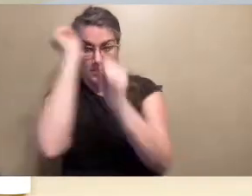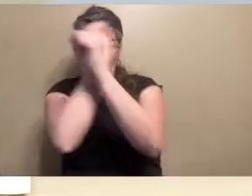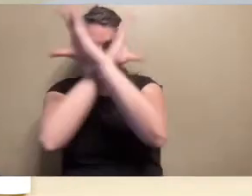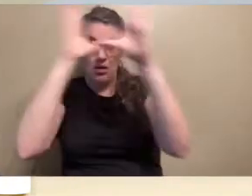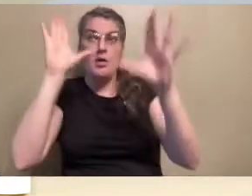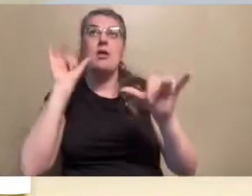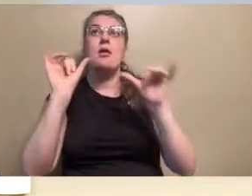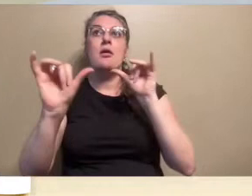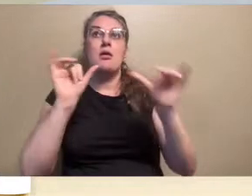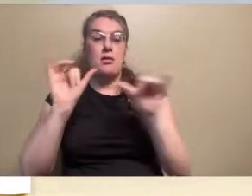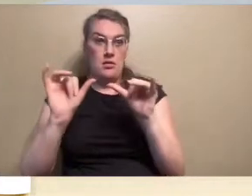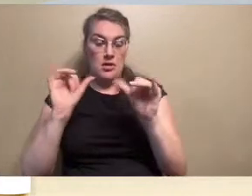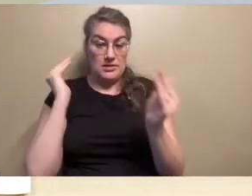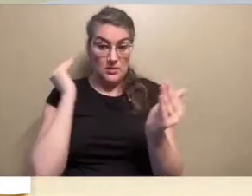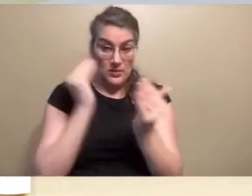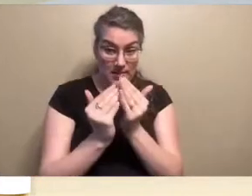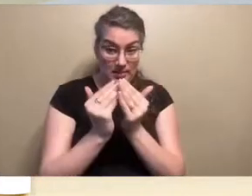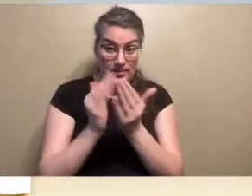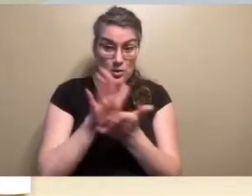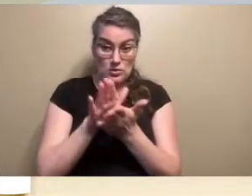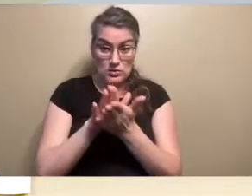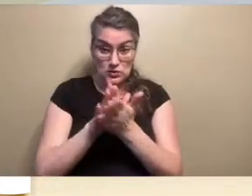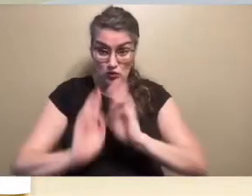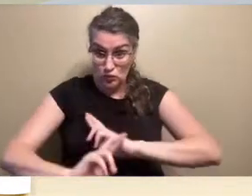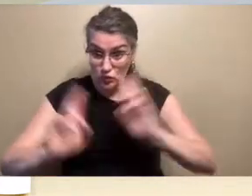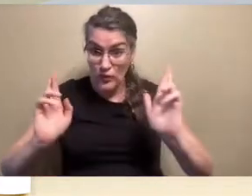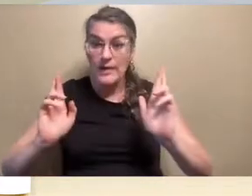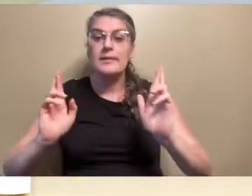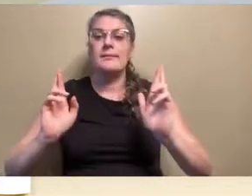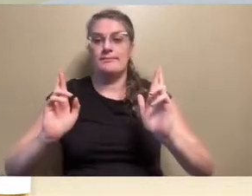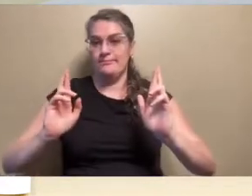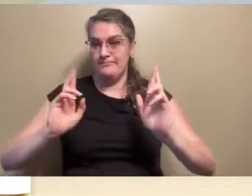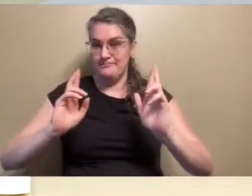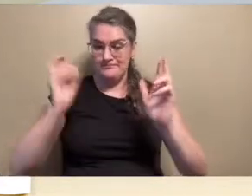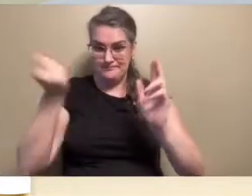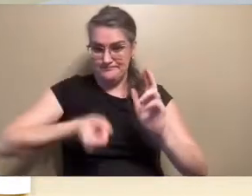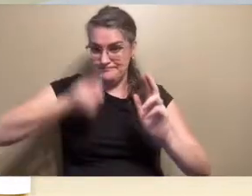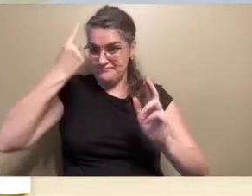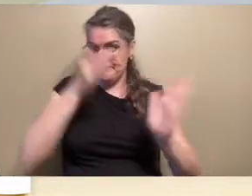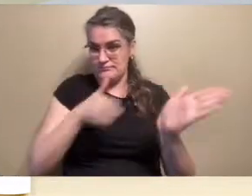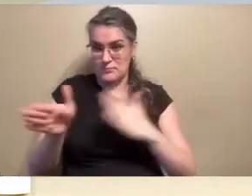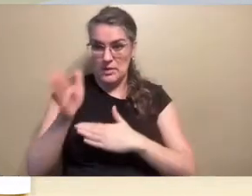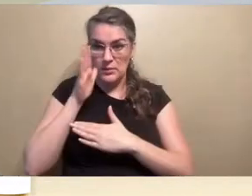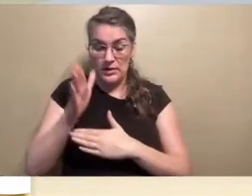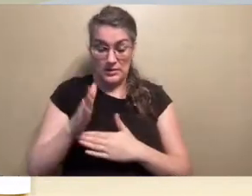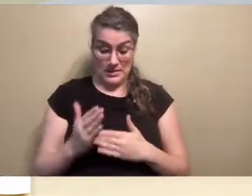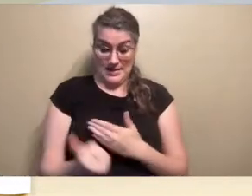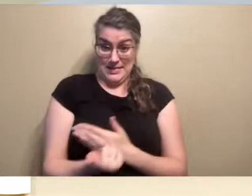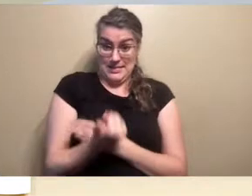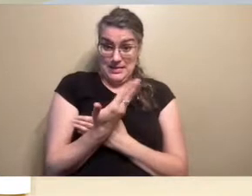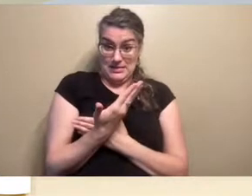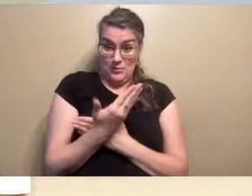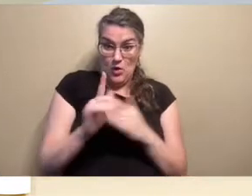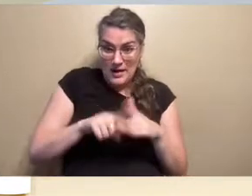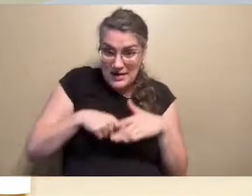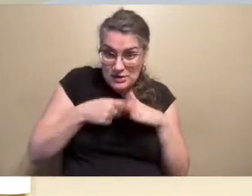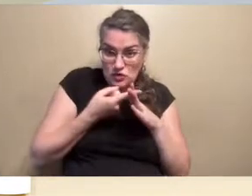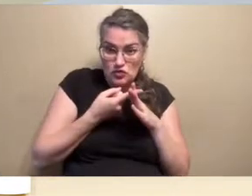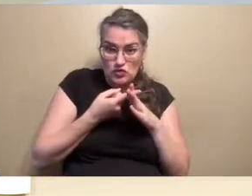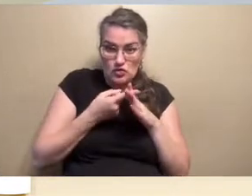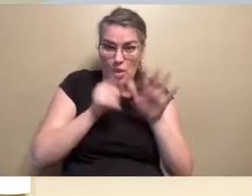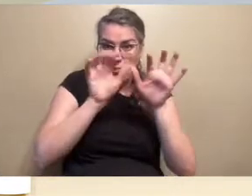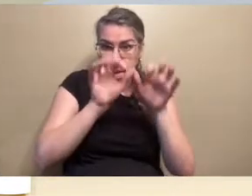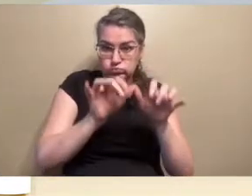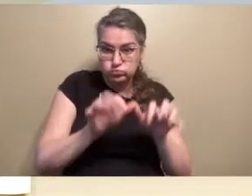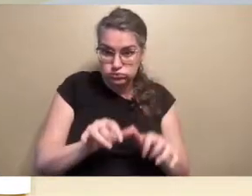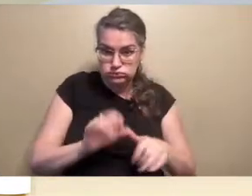advice as they go into the school year. So we were working on it this morning, and we're hoping to get it to the education system